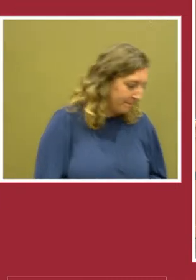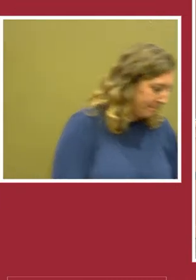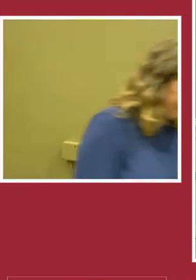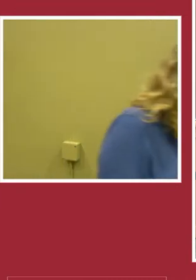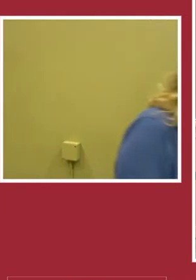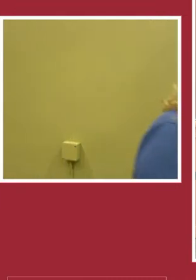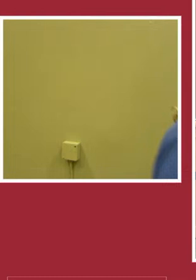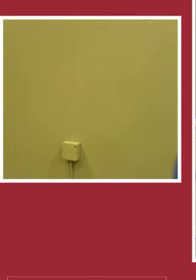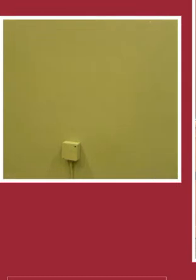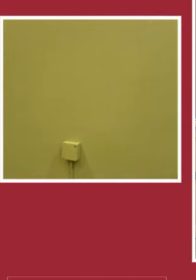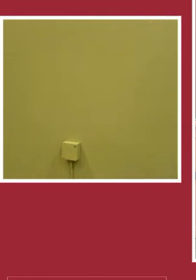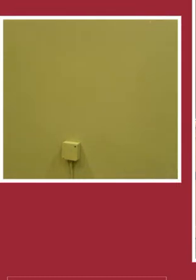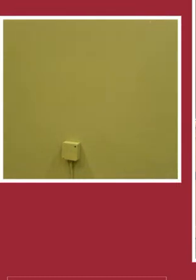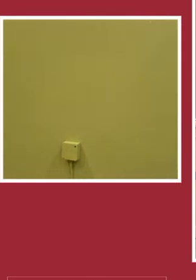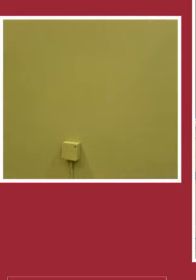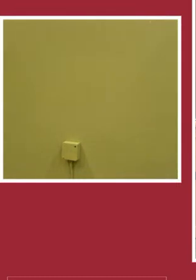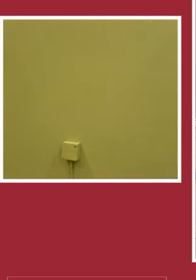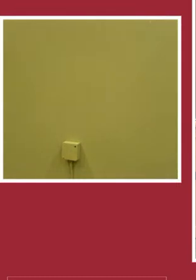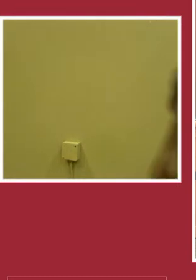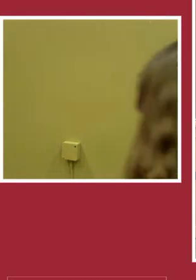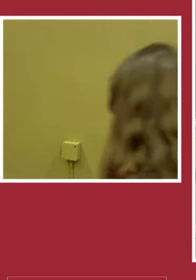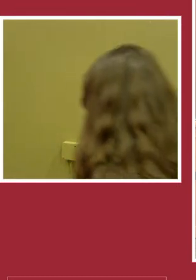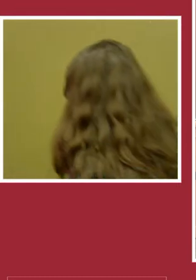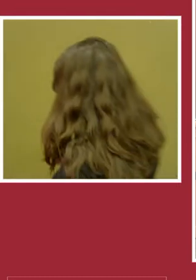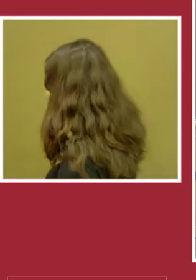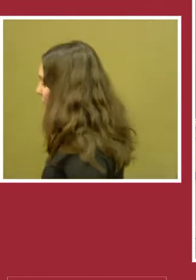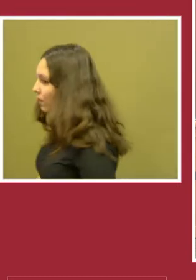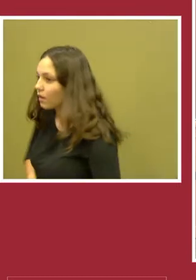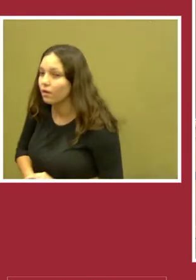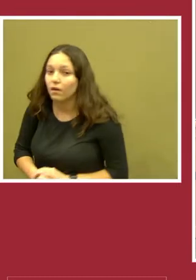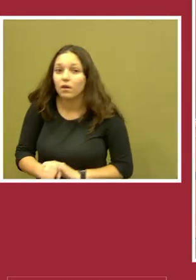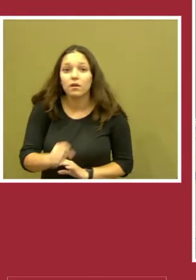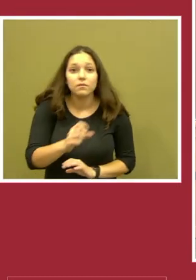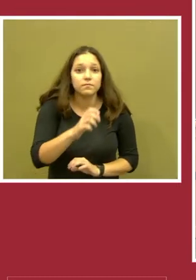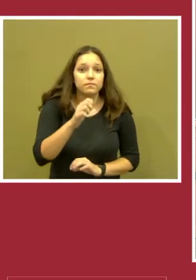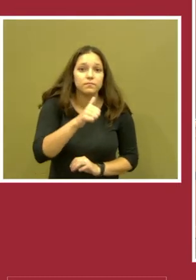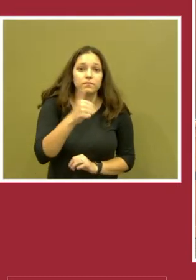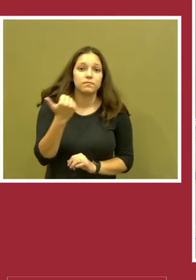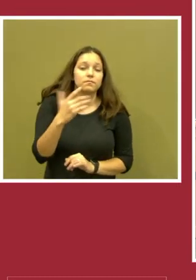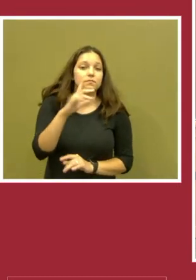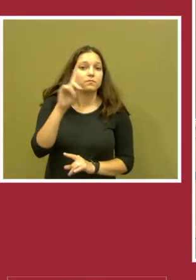Any other questions on our CTE, AP, IB, or college dual credit programs?